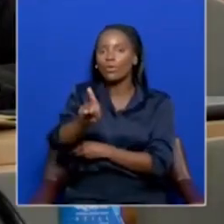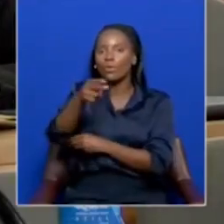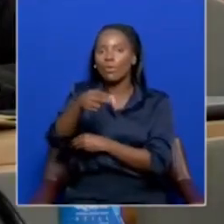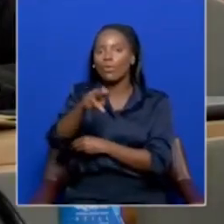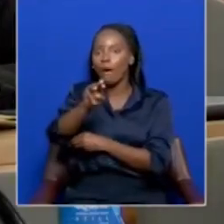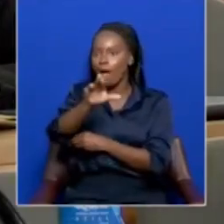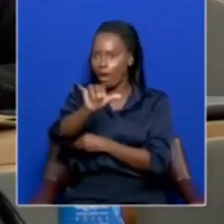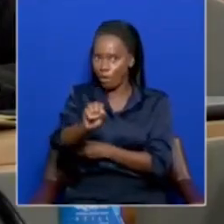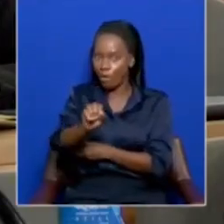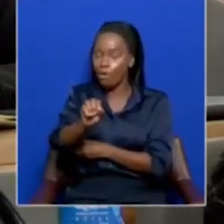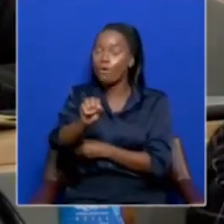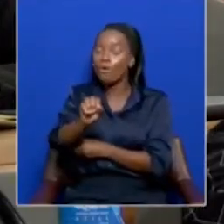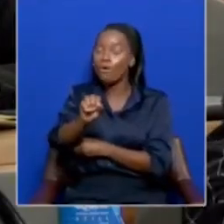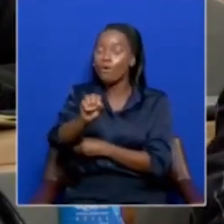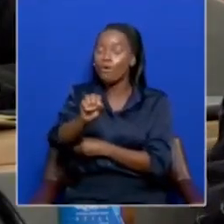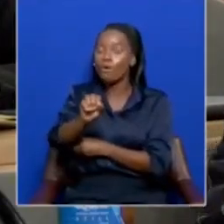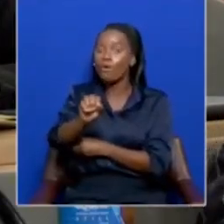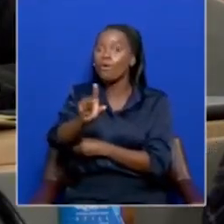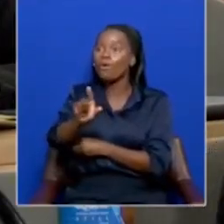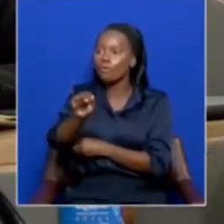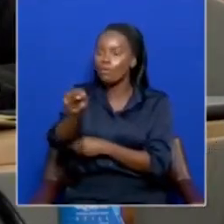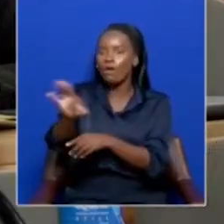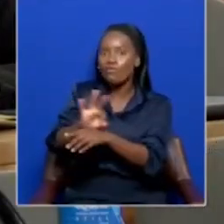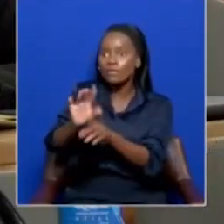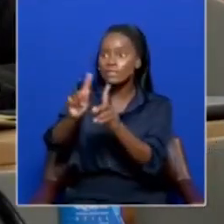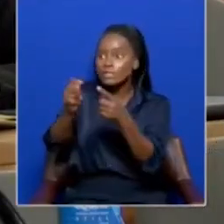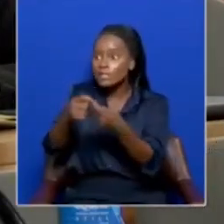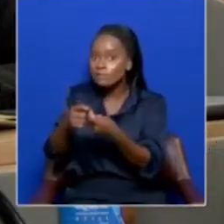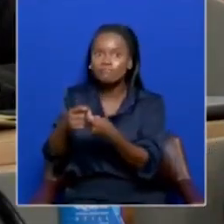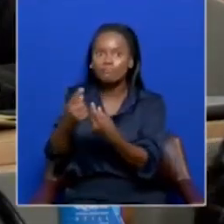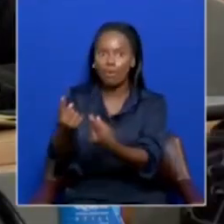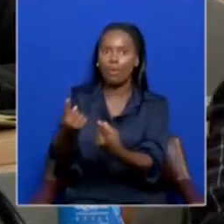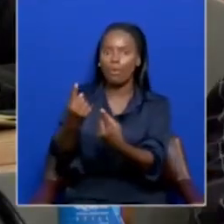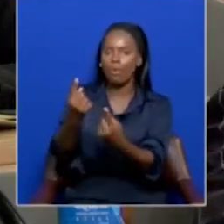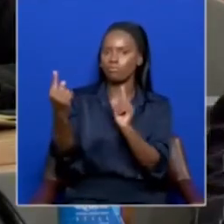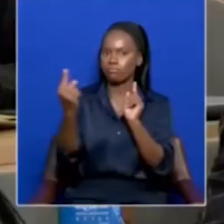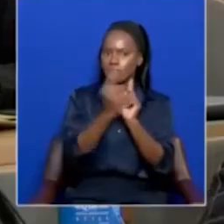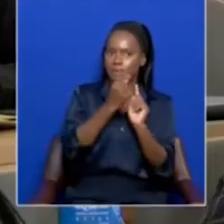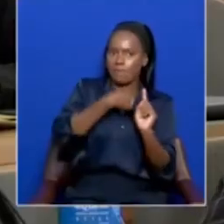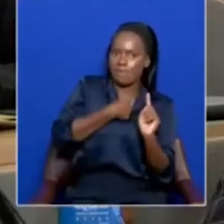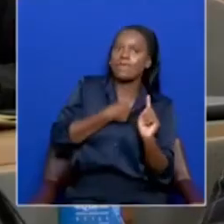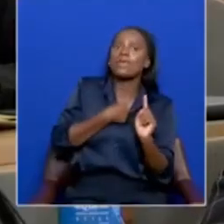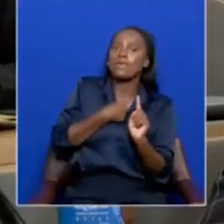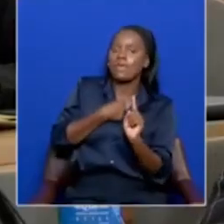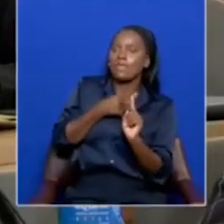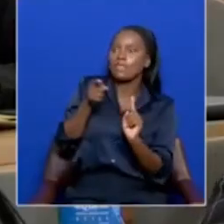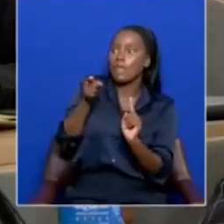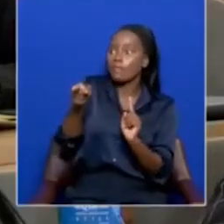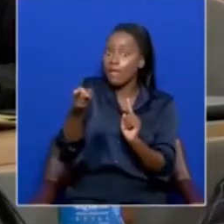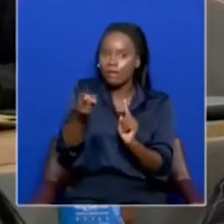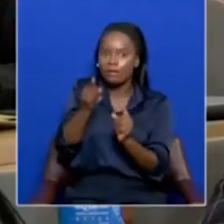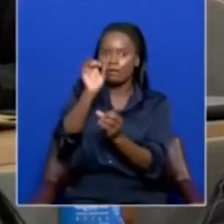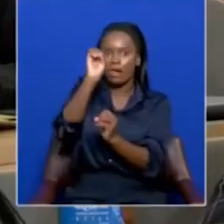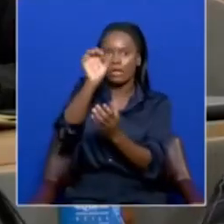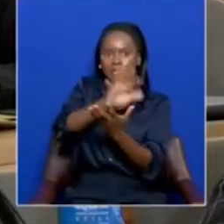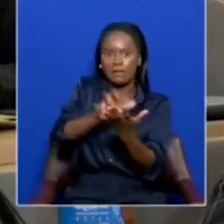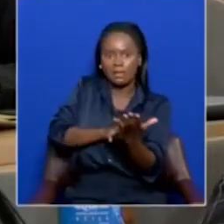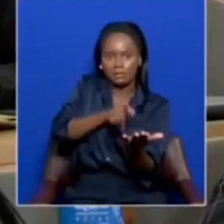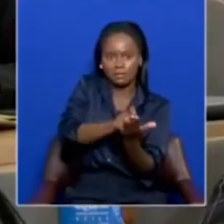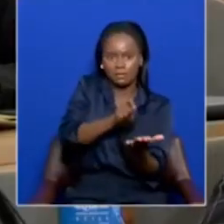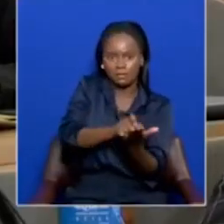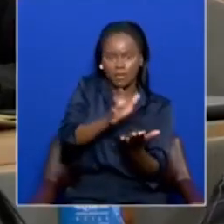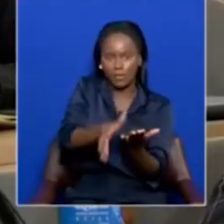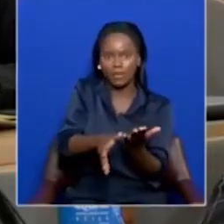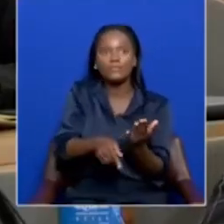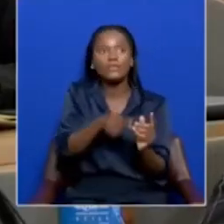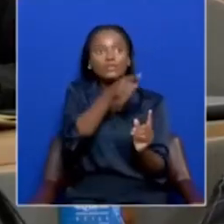that, both of them, General Kumalo and General Chiga, they came to an agreement that I must be